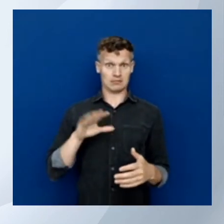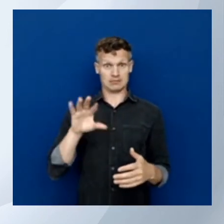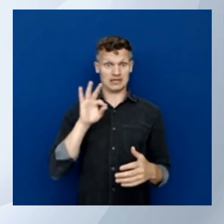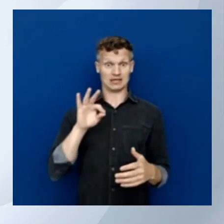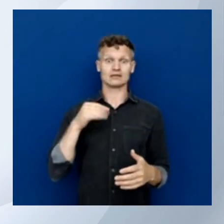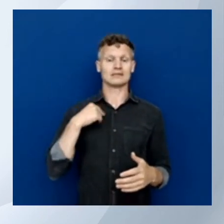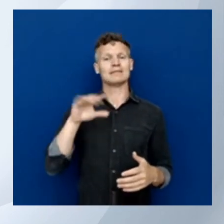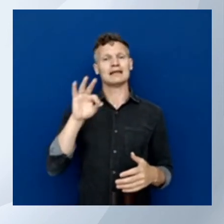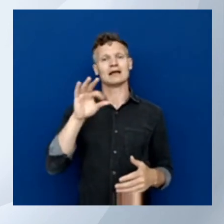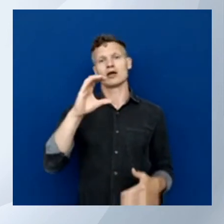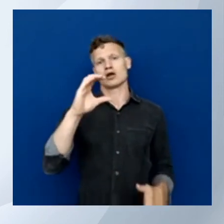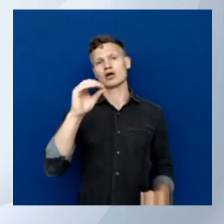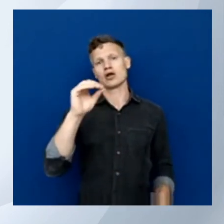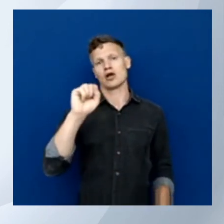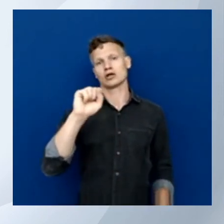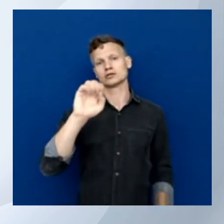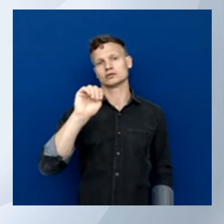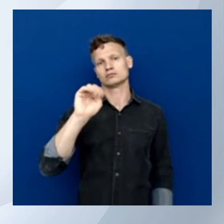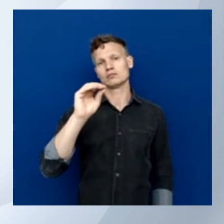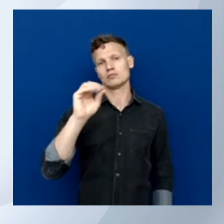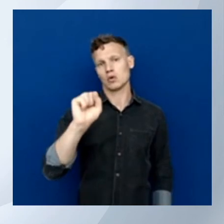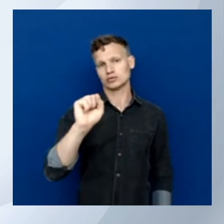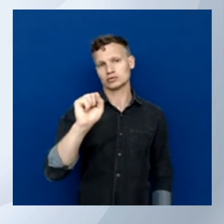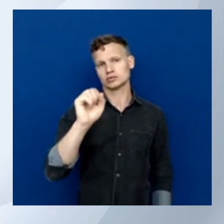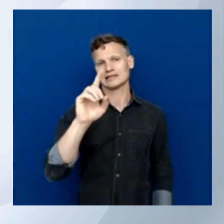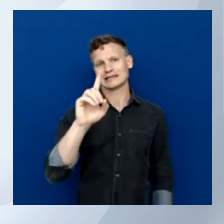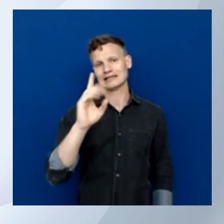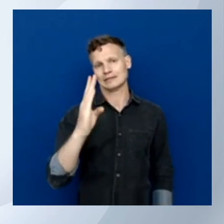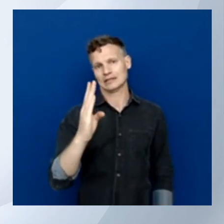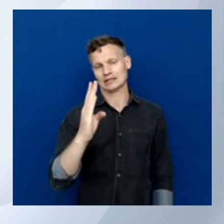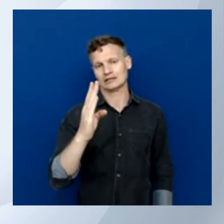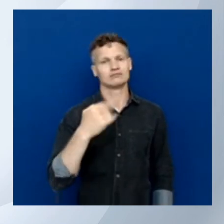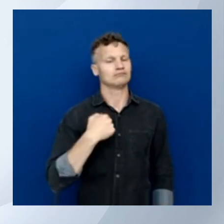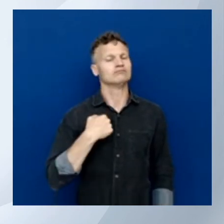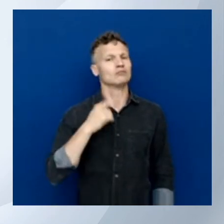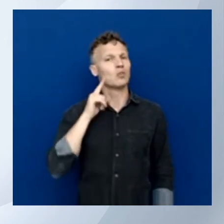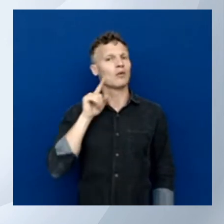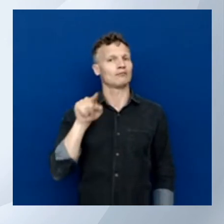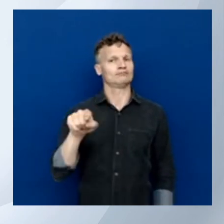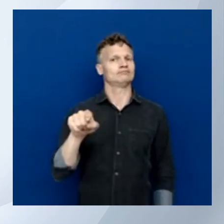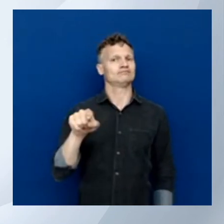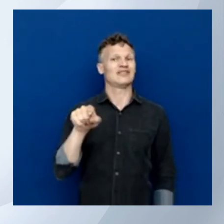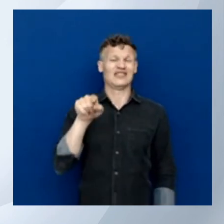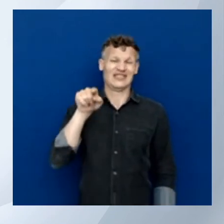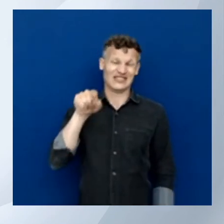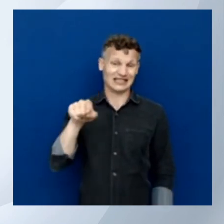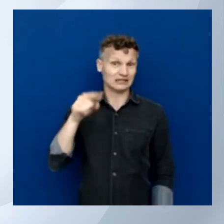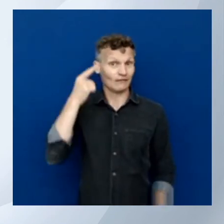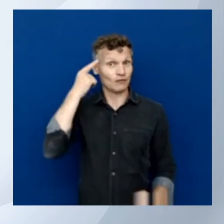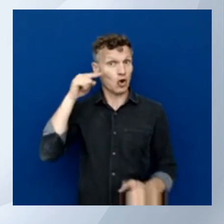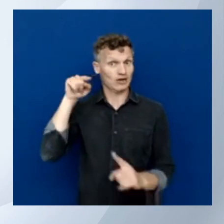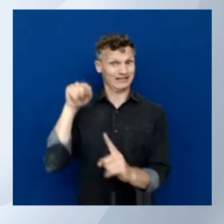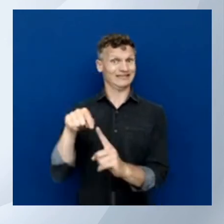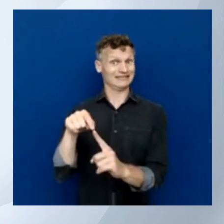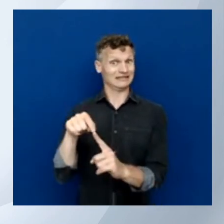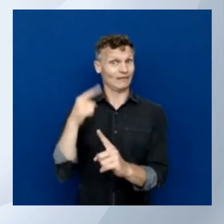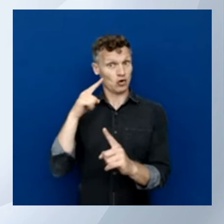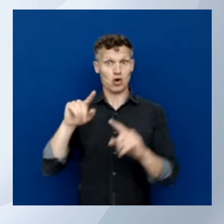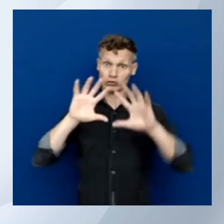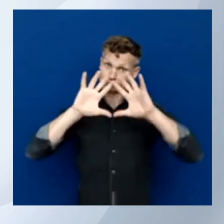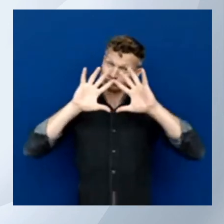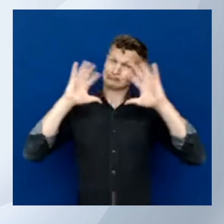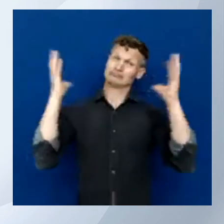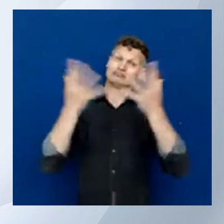Now, Cosmos DB is literally designed for exactly this purpose. You can have Cosmos DB